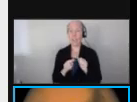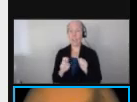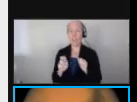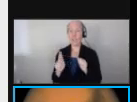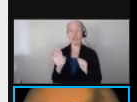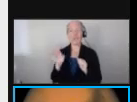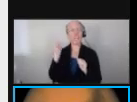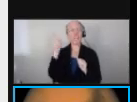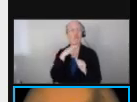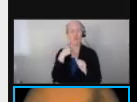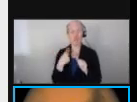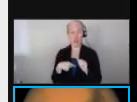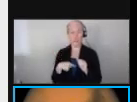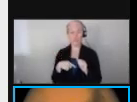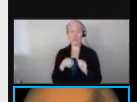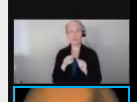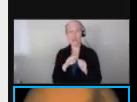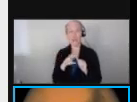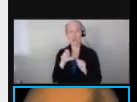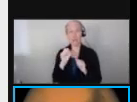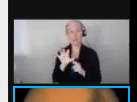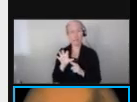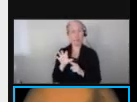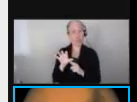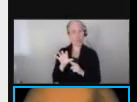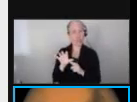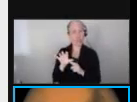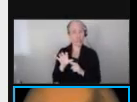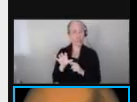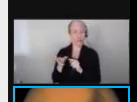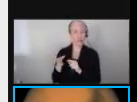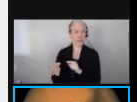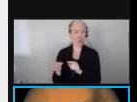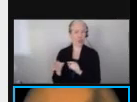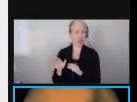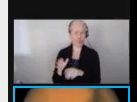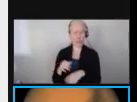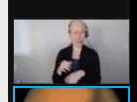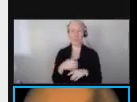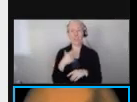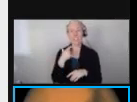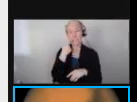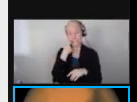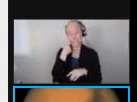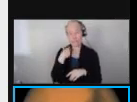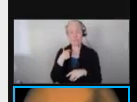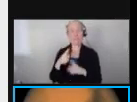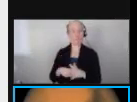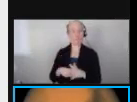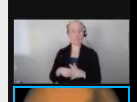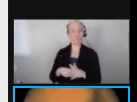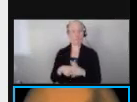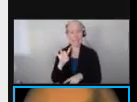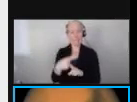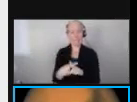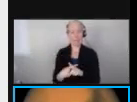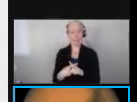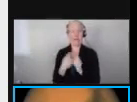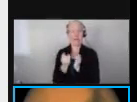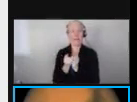Russia. That's where the Mars 500 was done. We just recently launched an 8-month isolation study there last